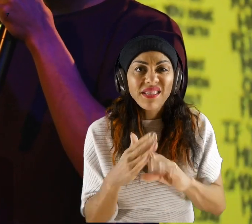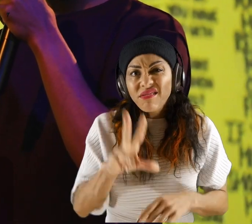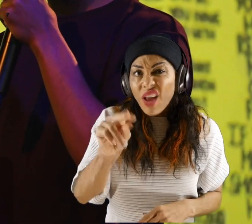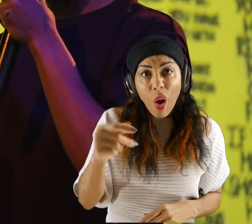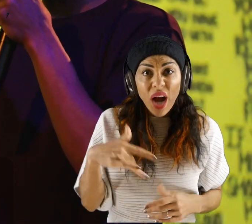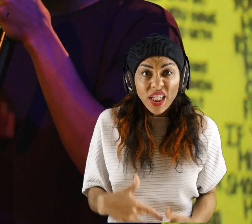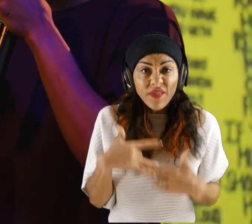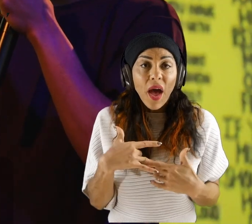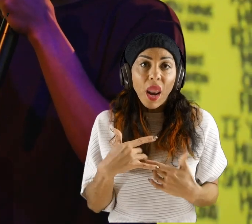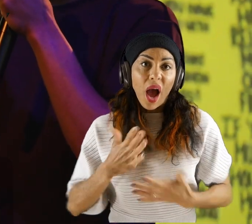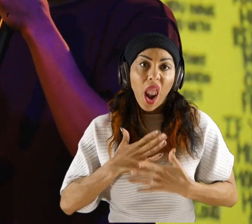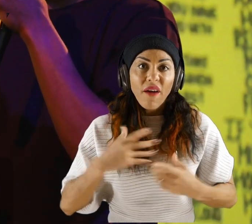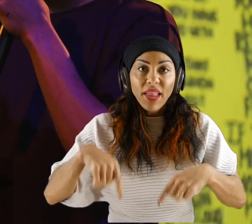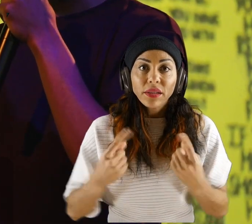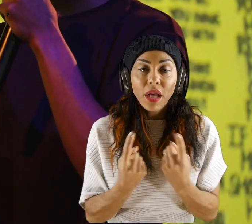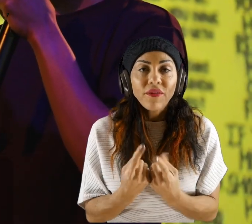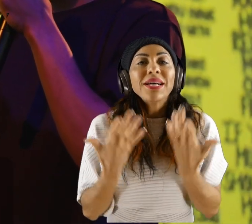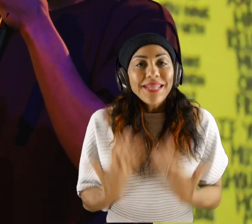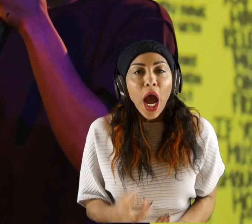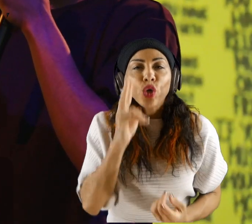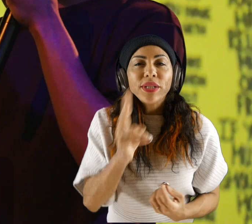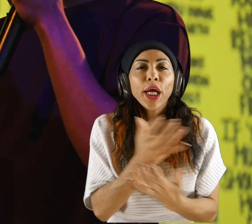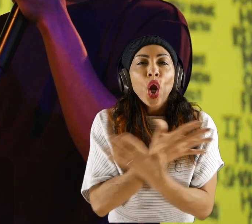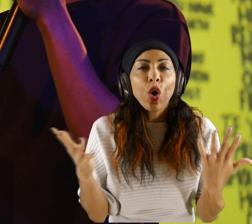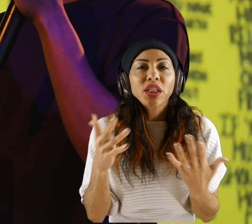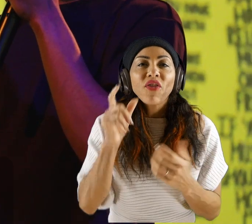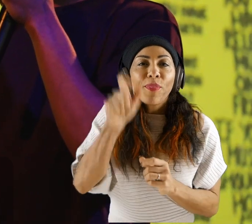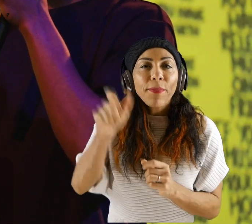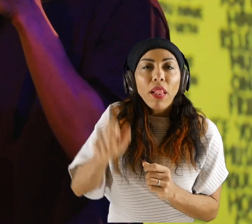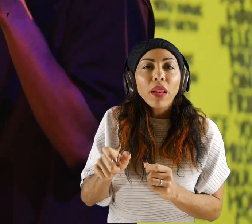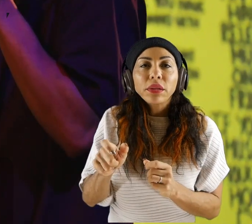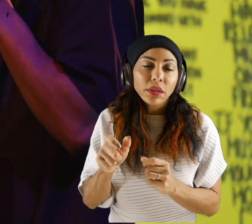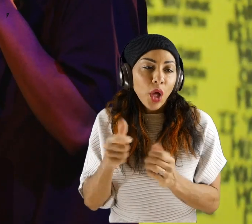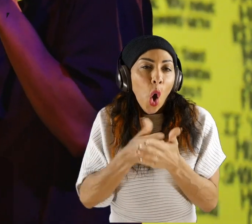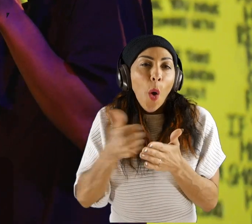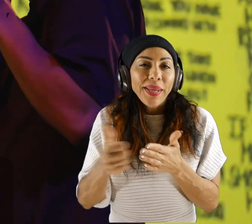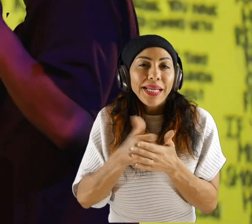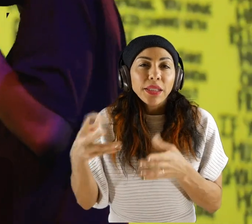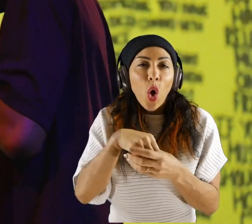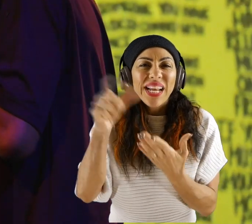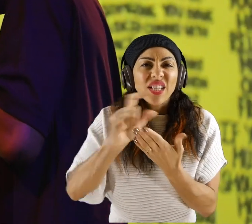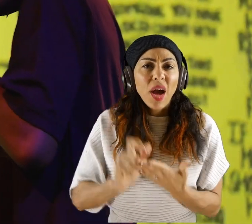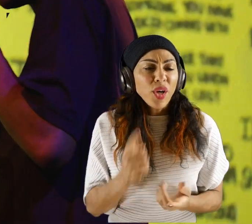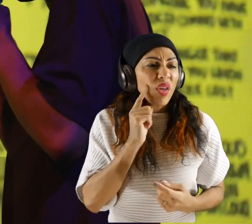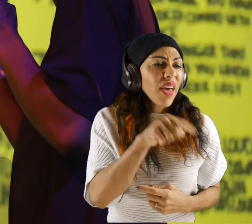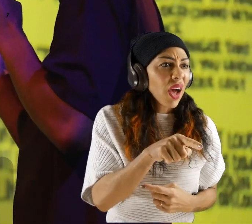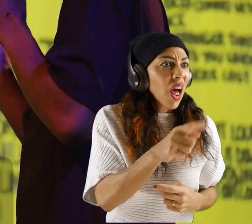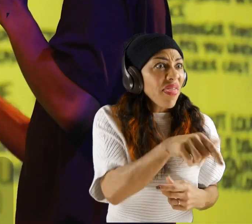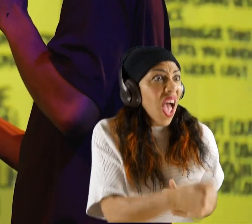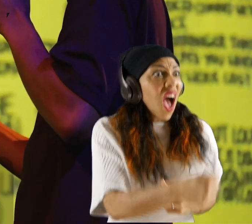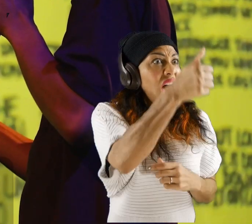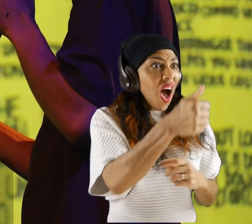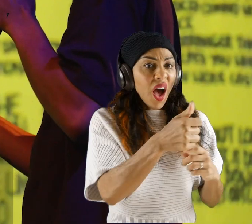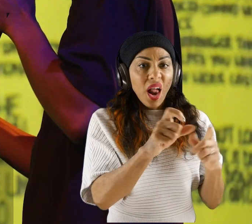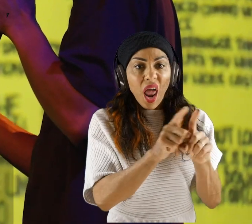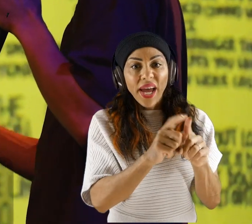I guess because you're seeing so many people's hobbies and things on Instagram, you think, oh, it's not worth being a DJ or learning how to DJ unless I want to be David